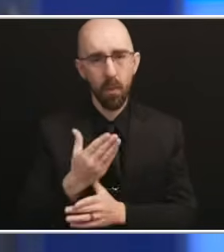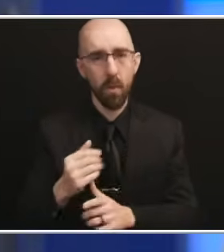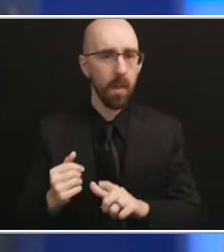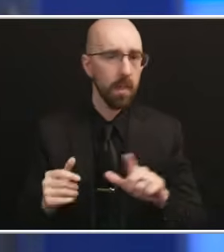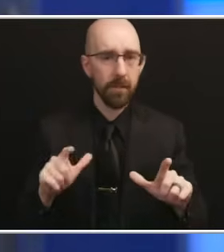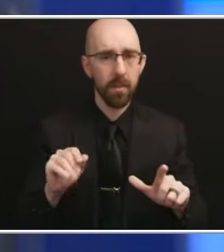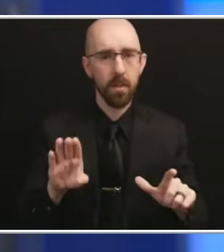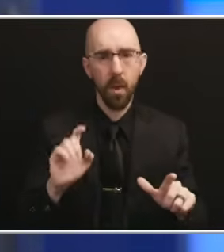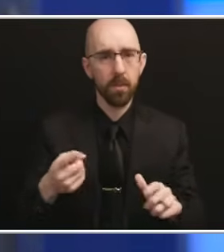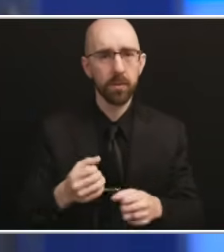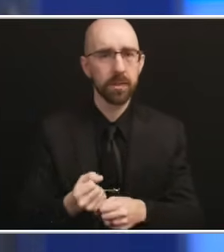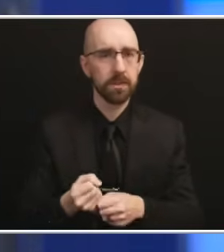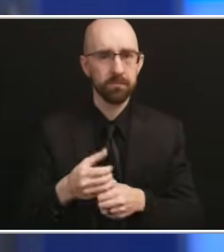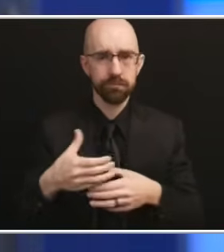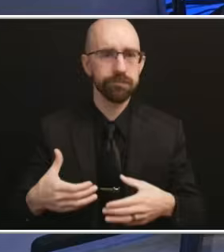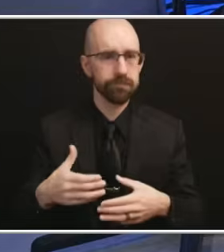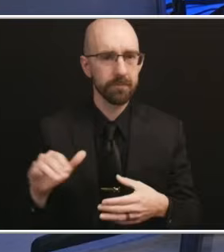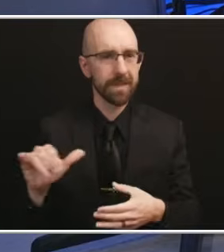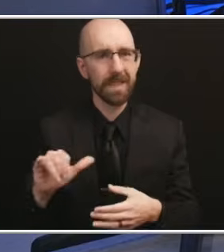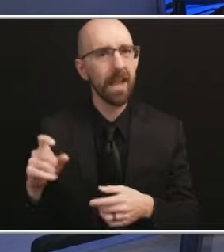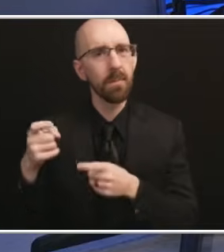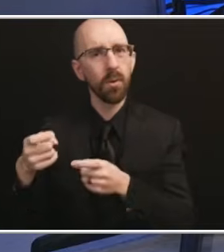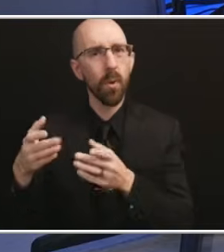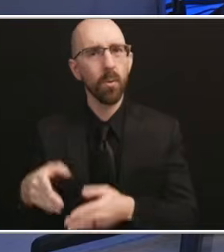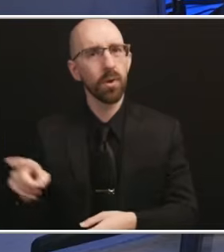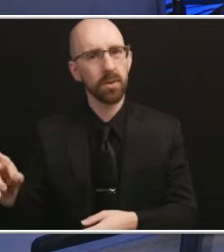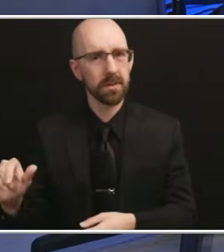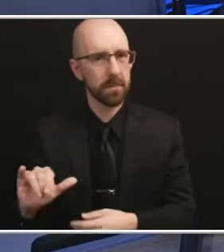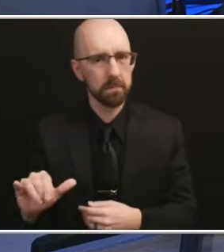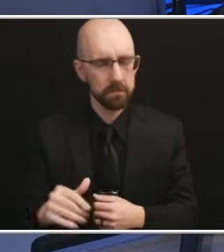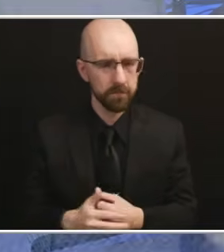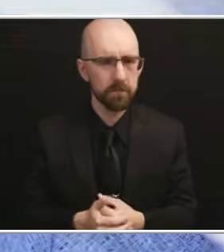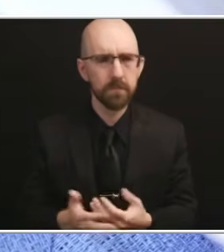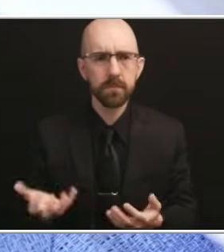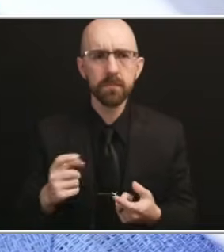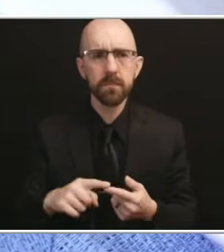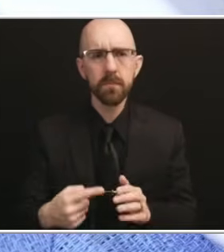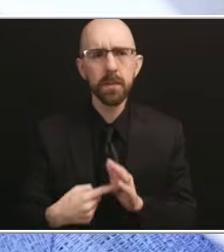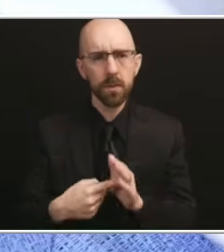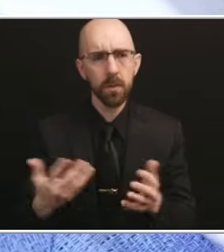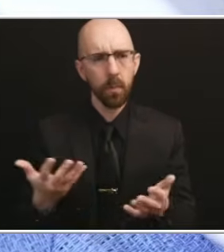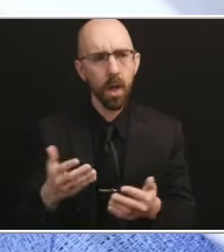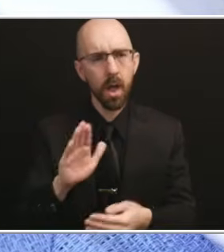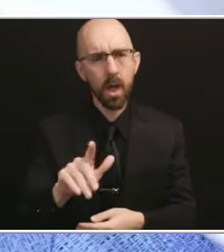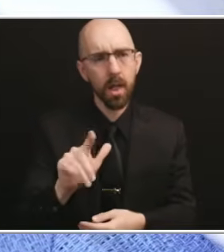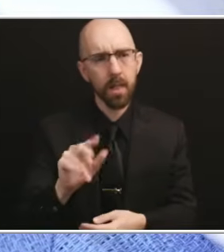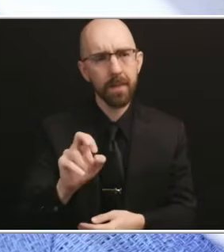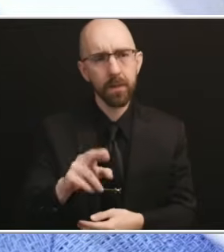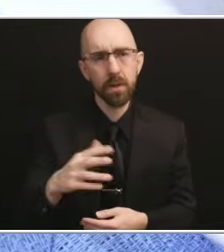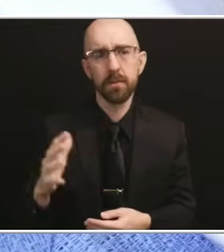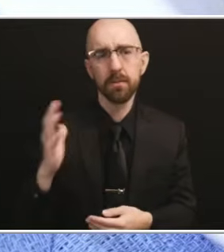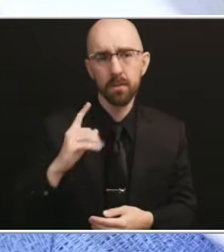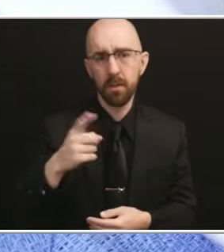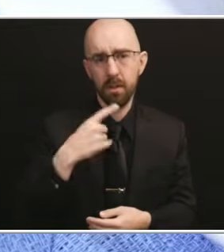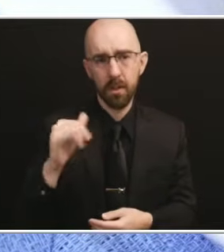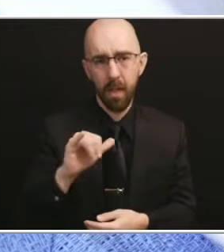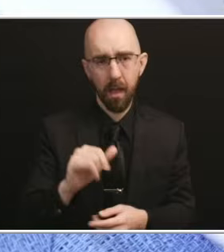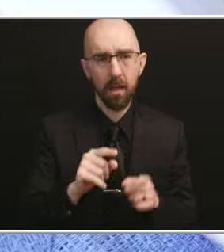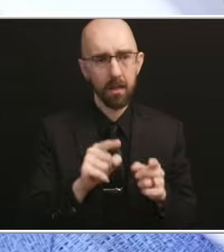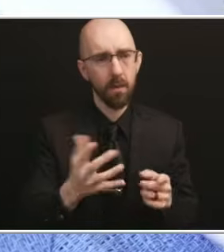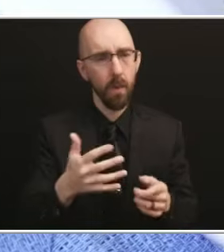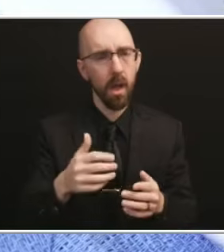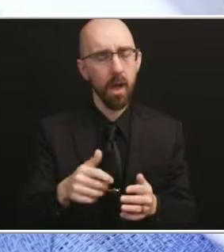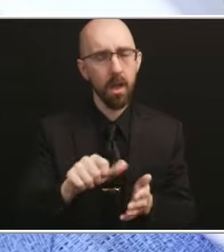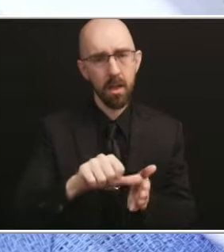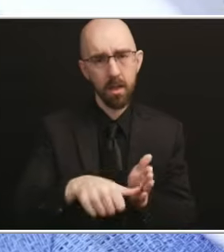in the same way for the donor. So we want to show you what Christina's liver looked like. This is what was removed during